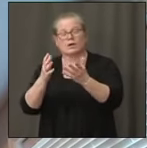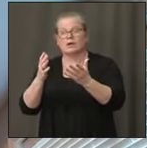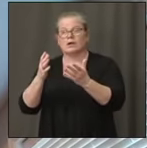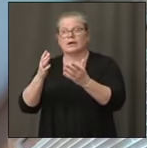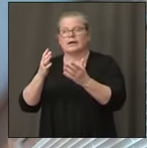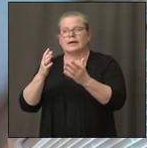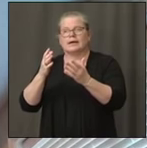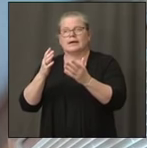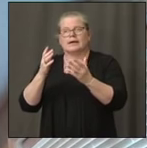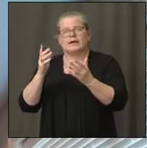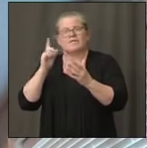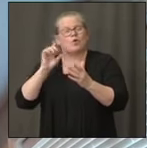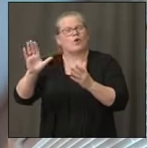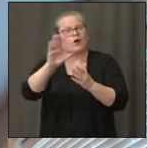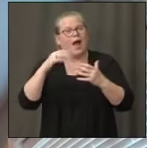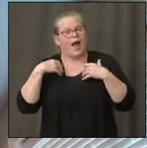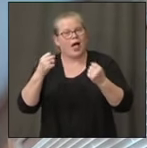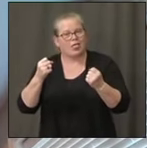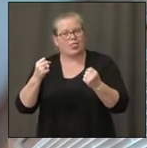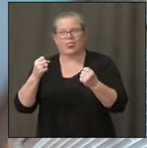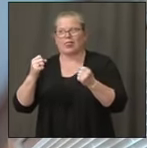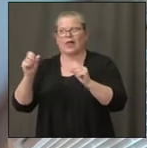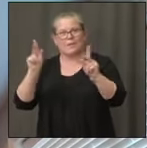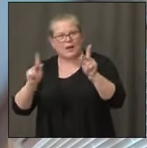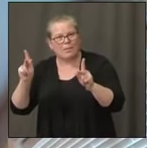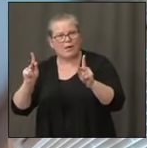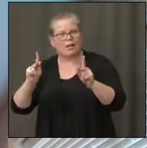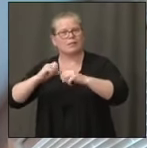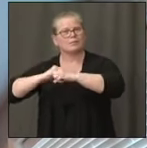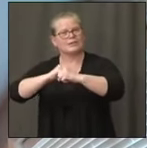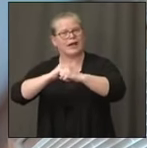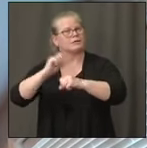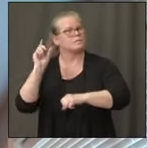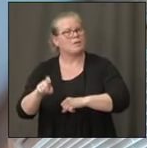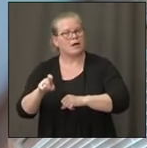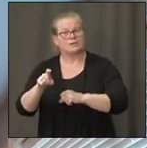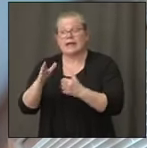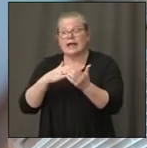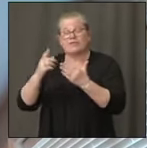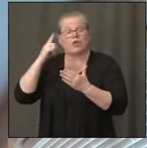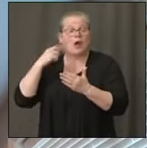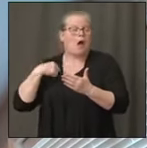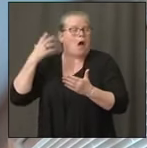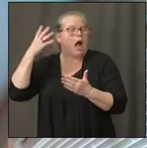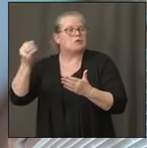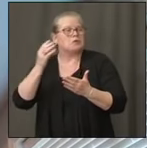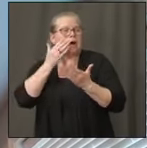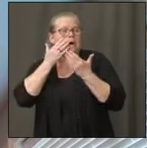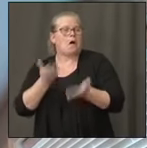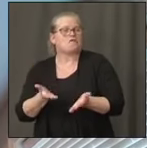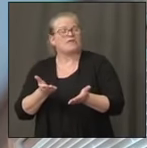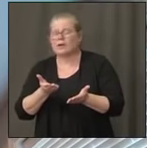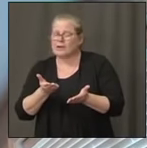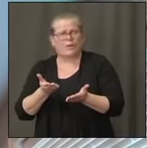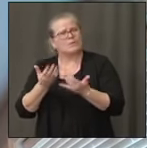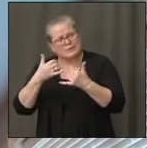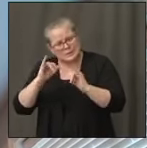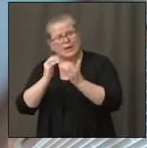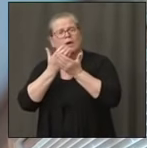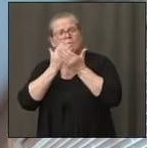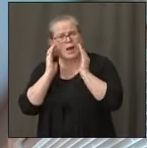need to keep up with the mask wearing, even when we're going to these outside events. And wear the mask when you're